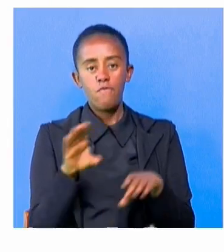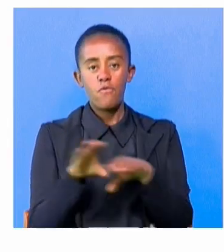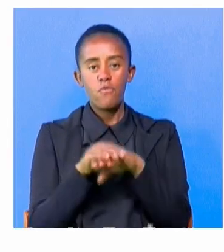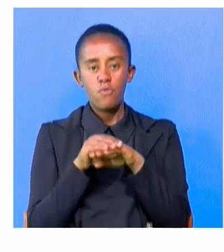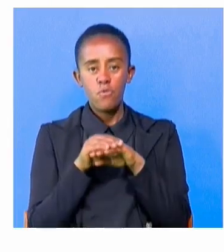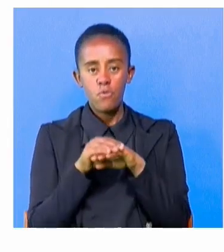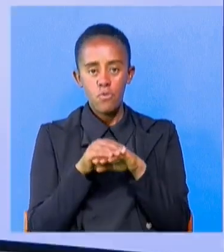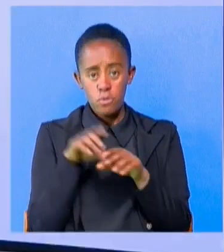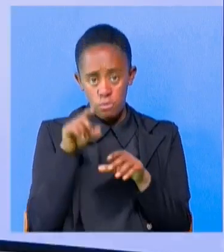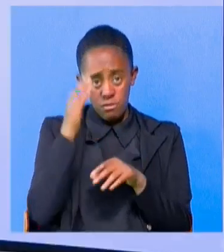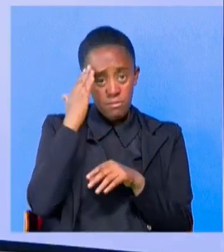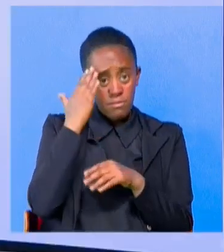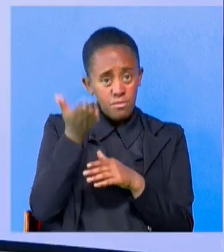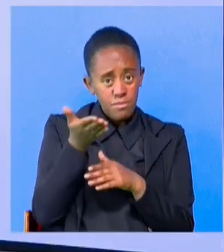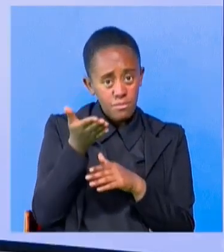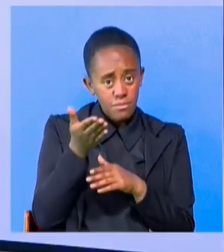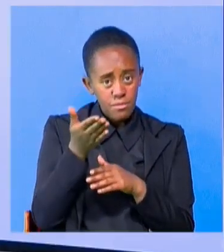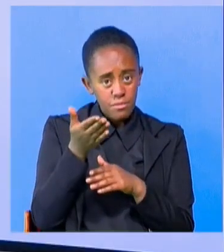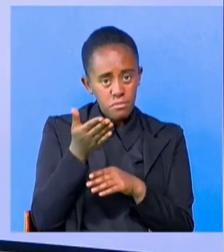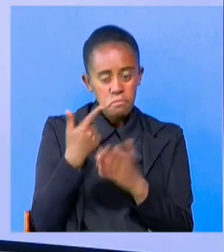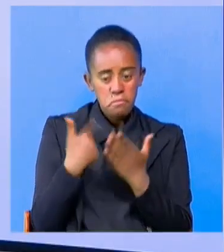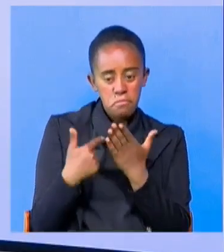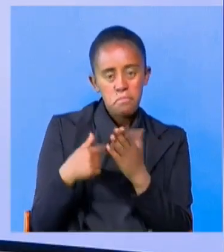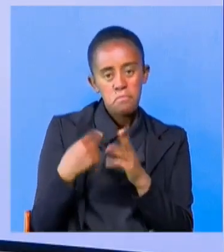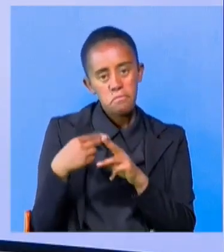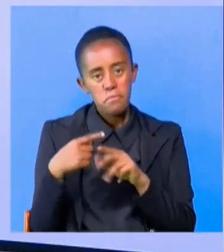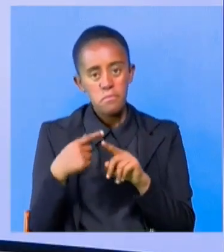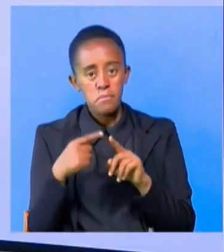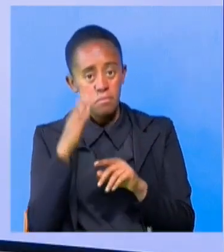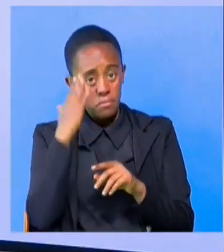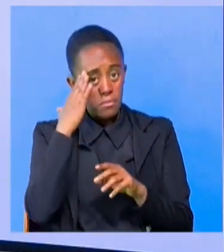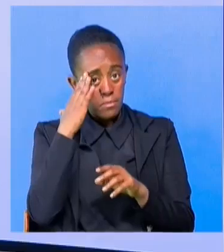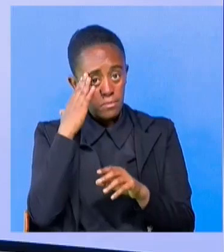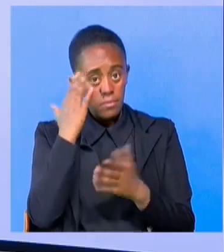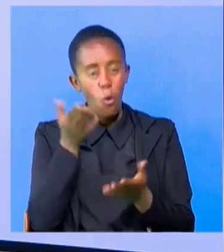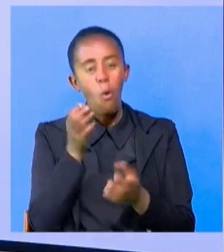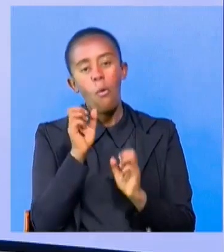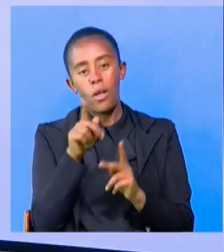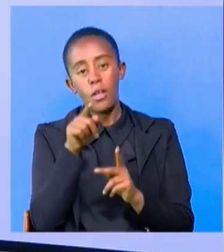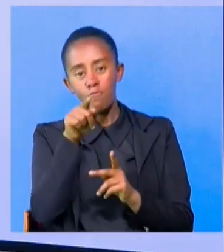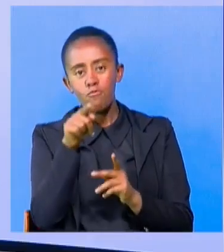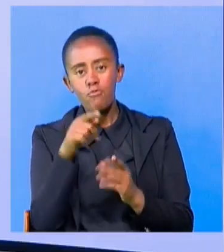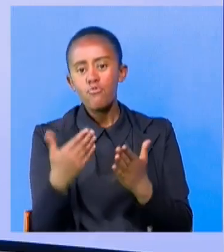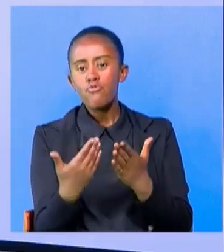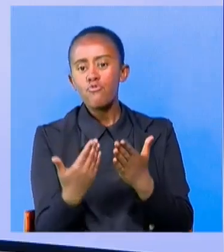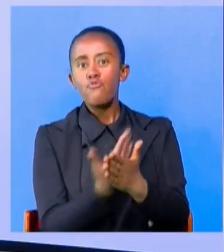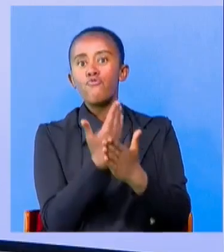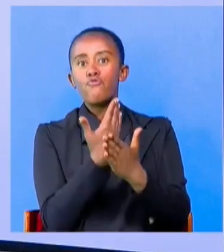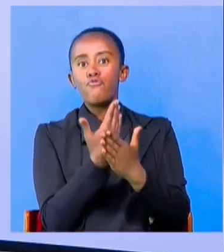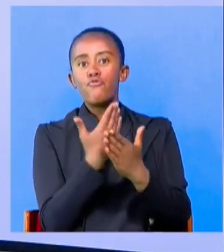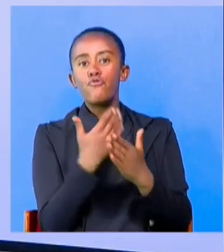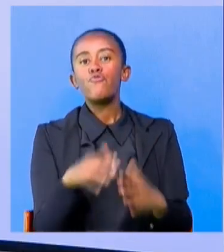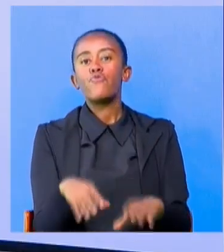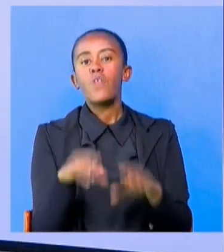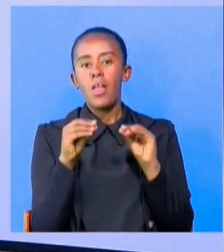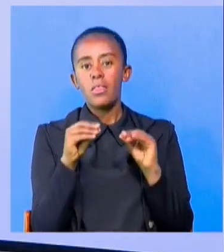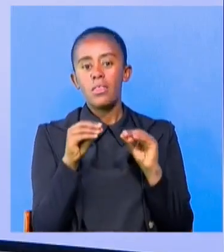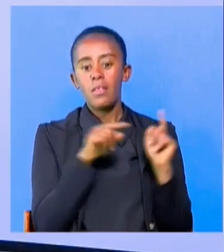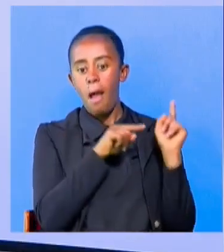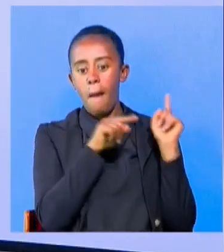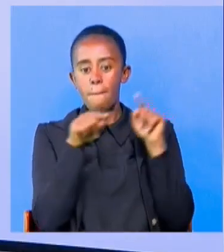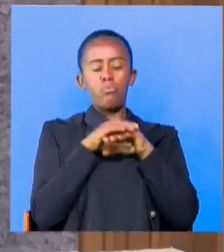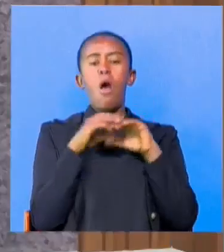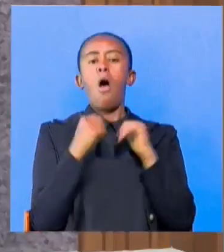You know, introduce oneself means assume that you are a newcomer for the class. So how